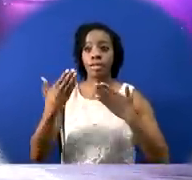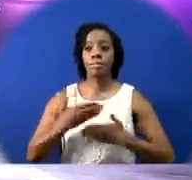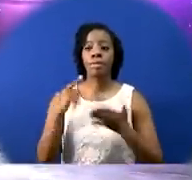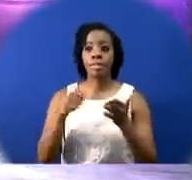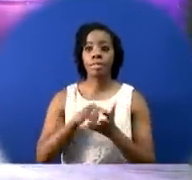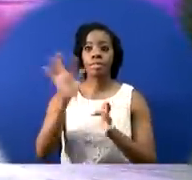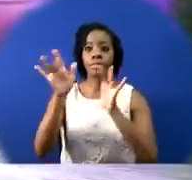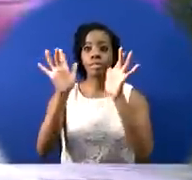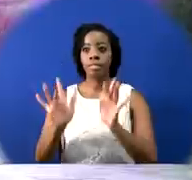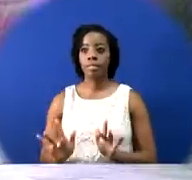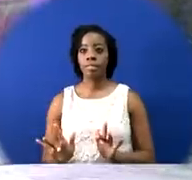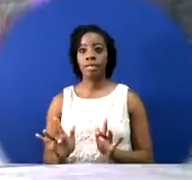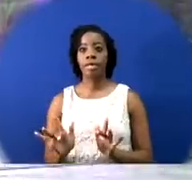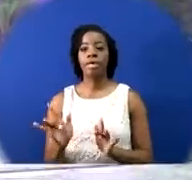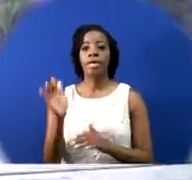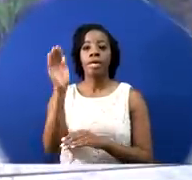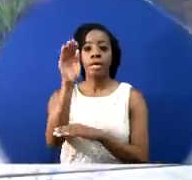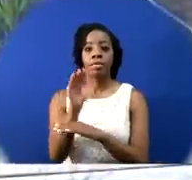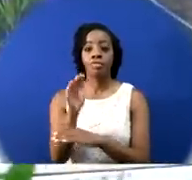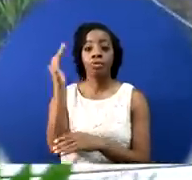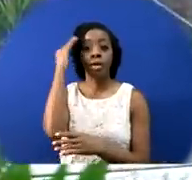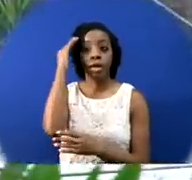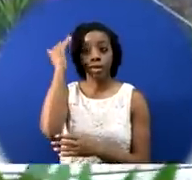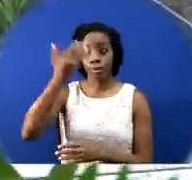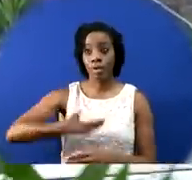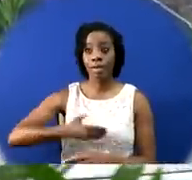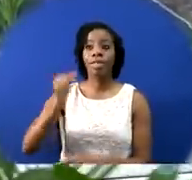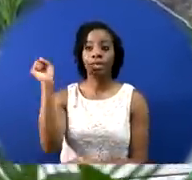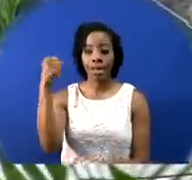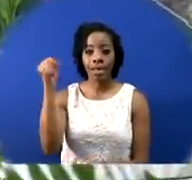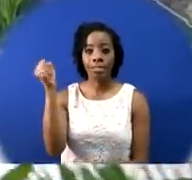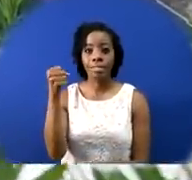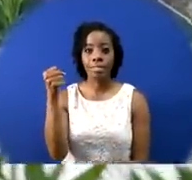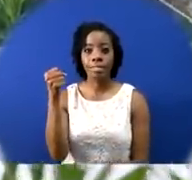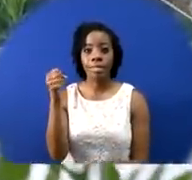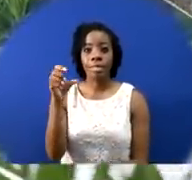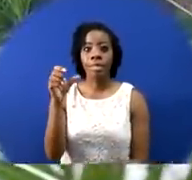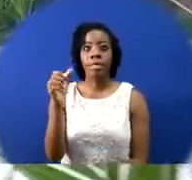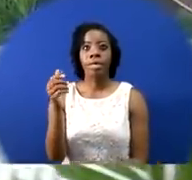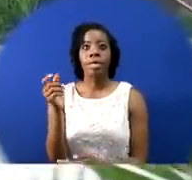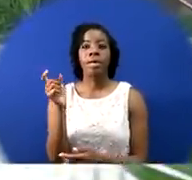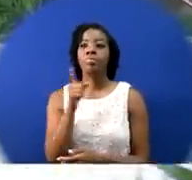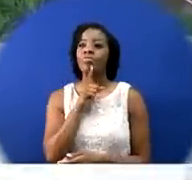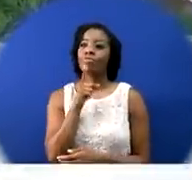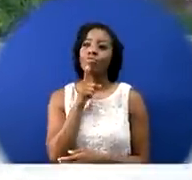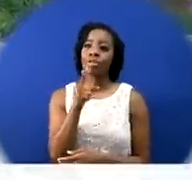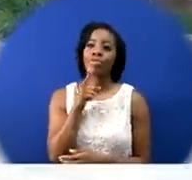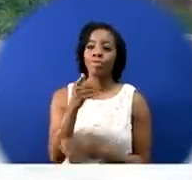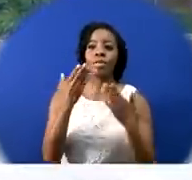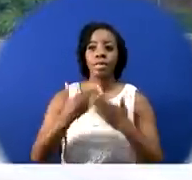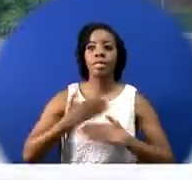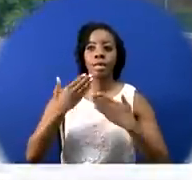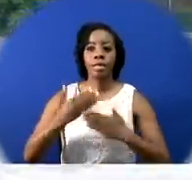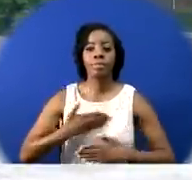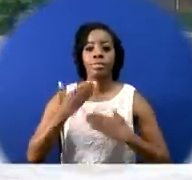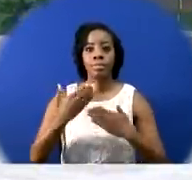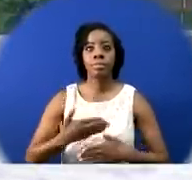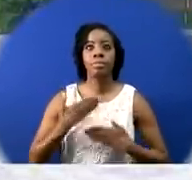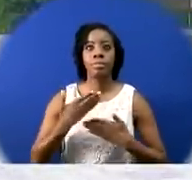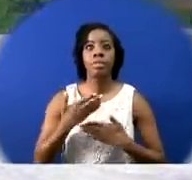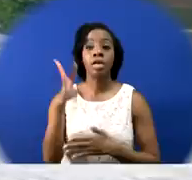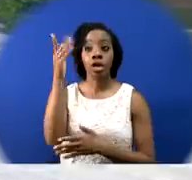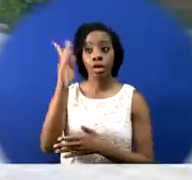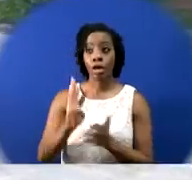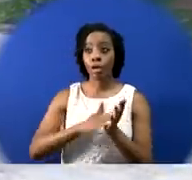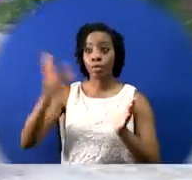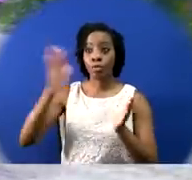Sunday afternoon, I know I am. I'm mighty glad about it, mighty glad about it. To God be